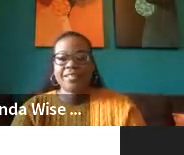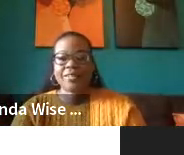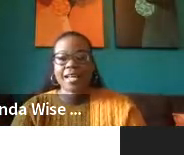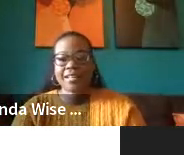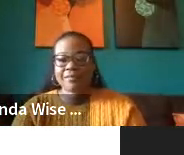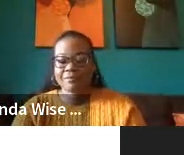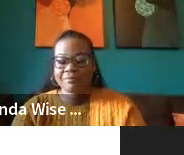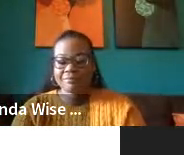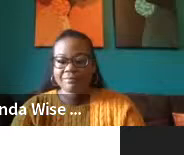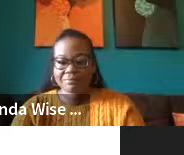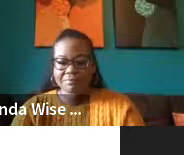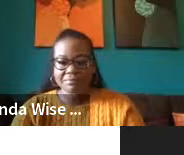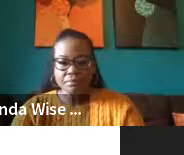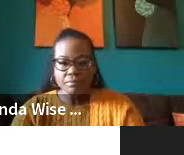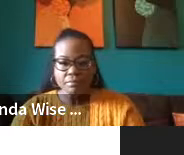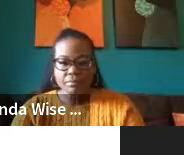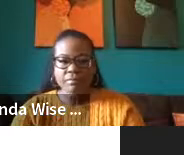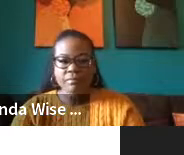that, okay?